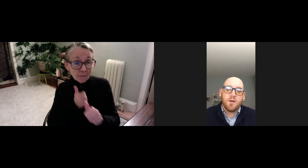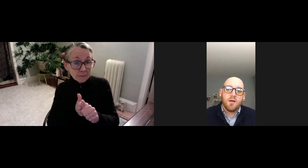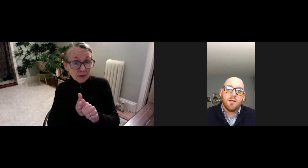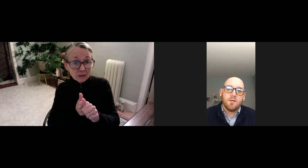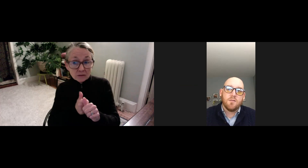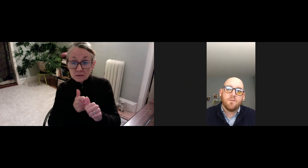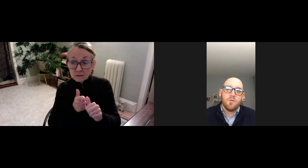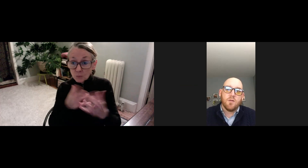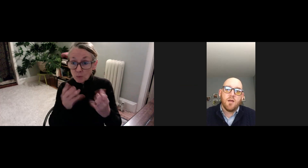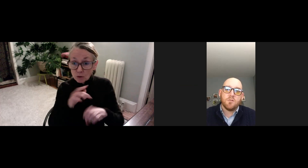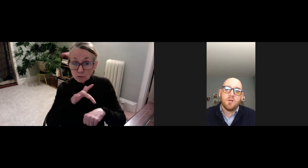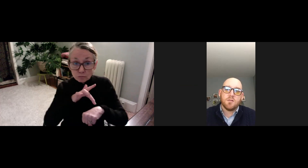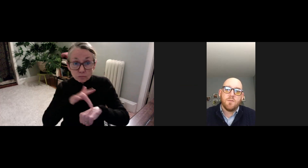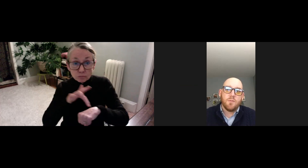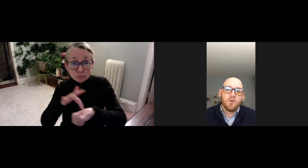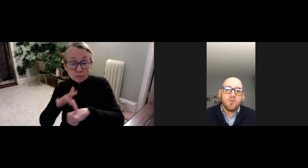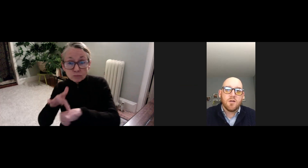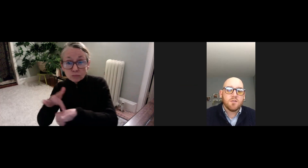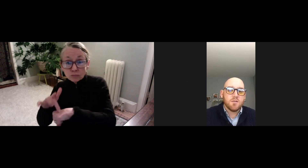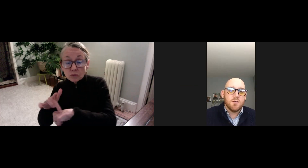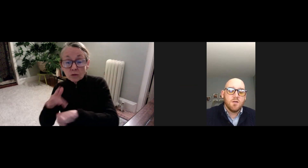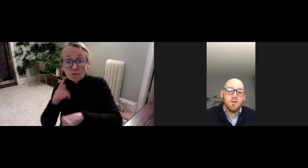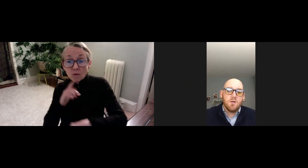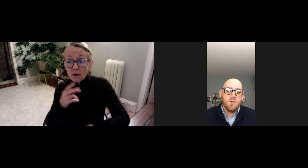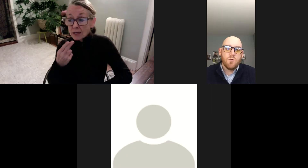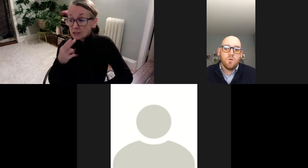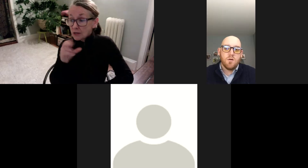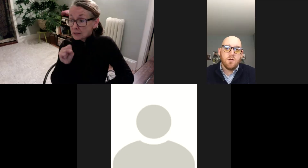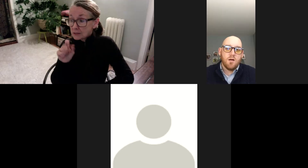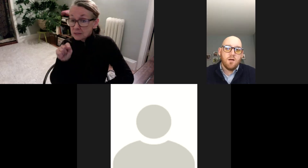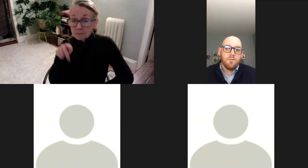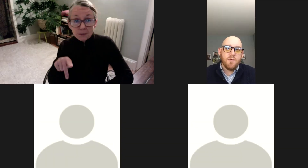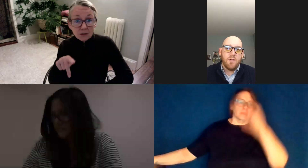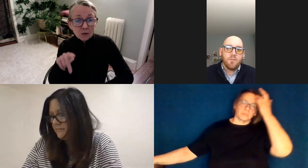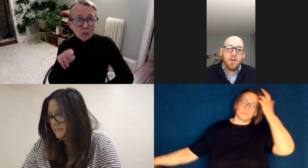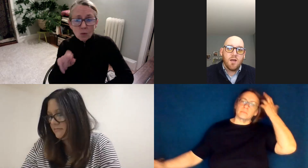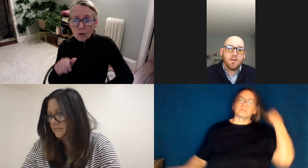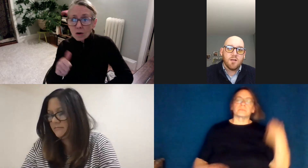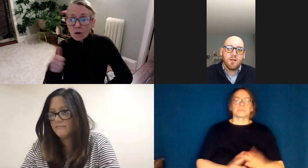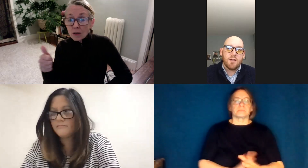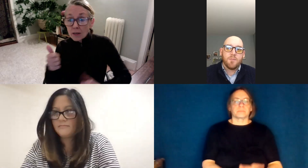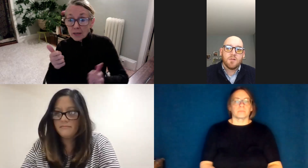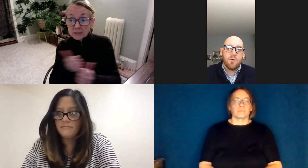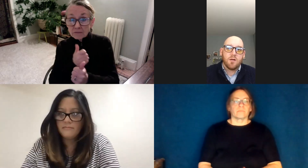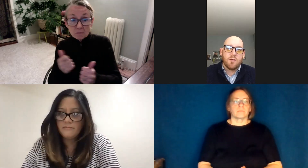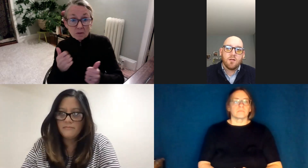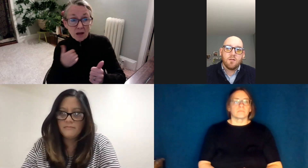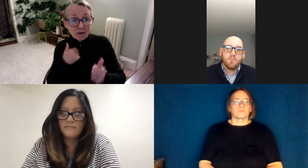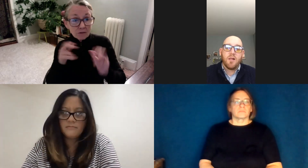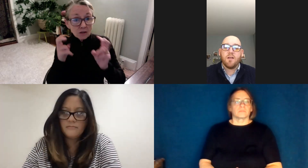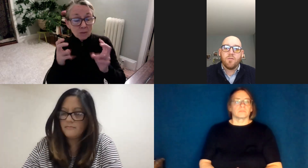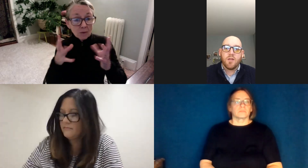to touch upon for the HSTP projects, or if anybody had any topic they want